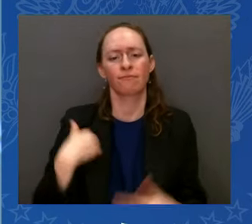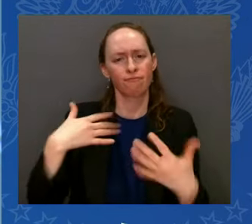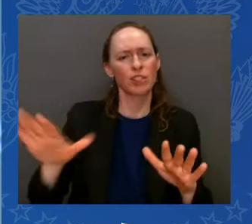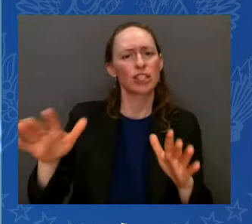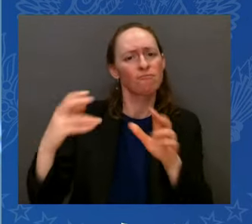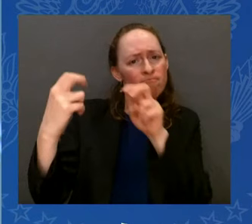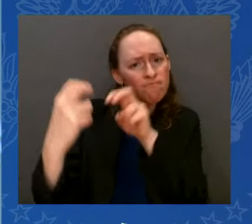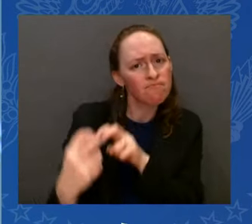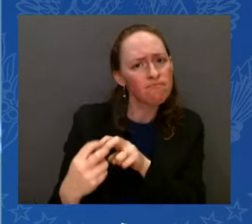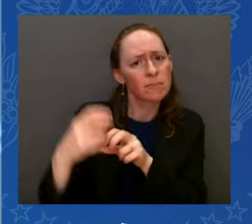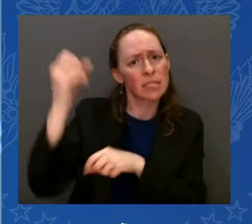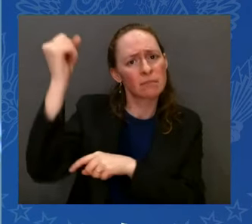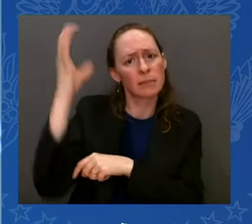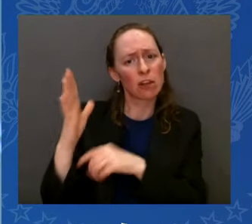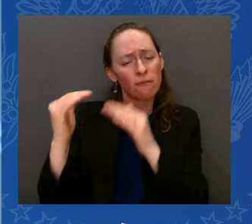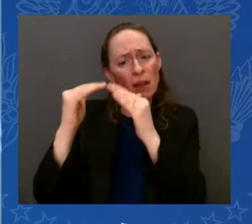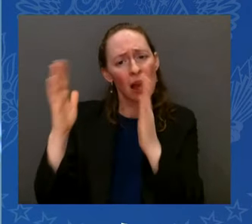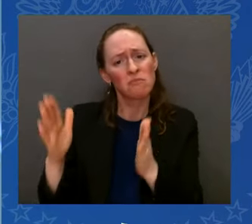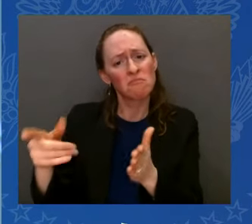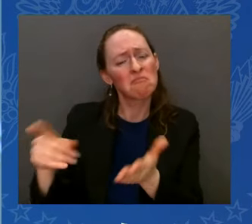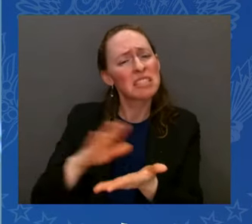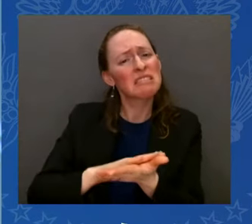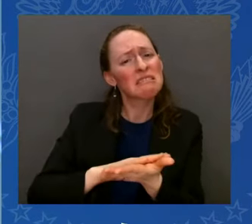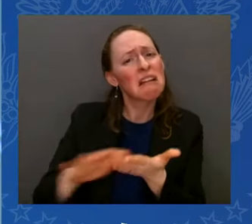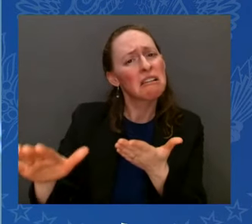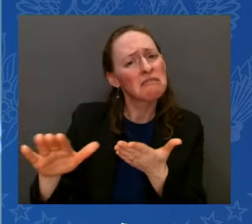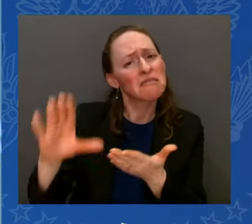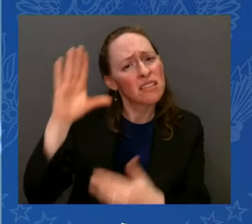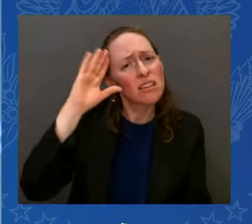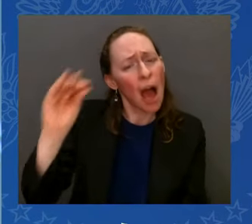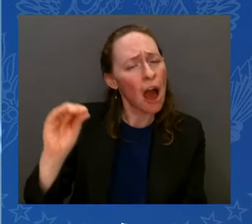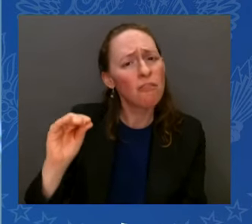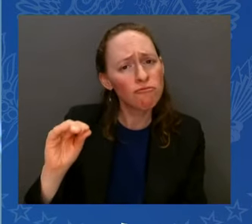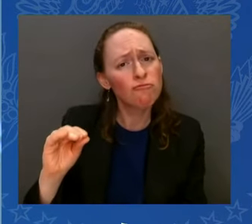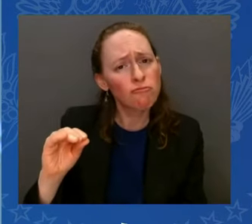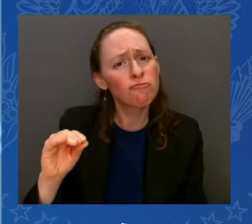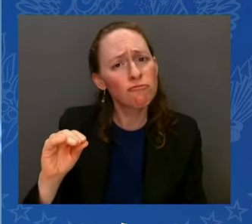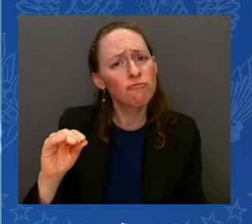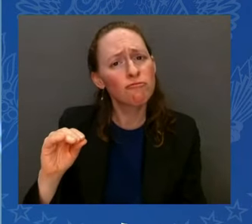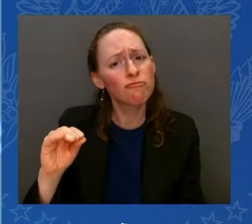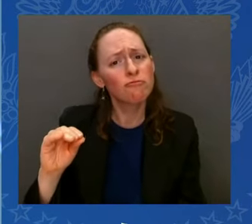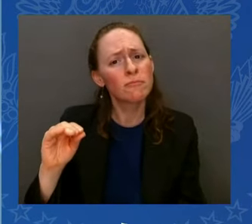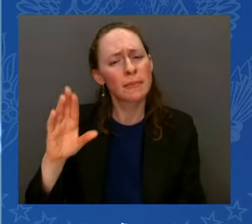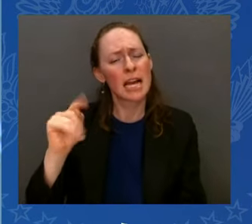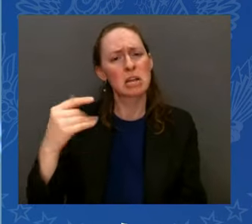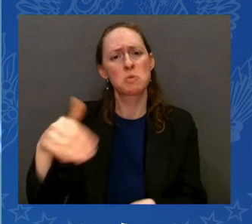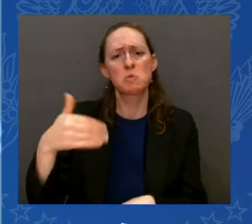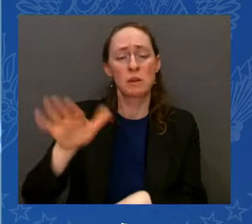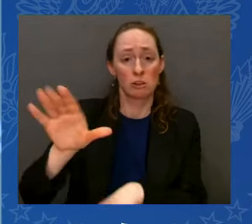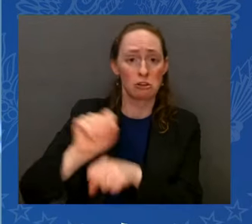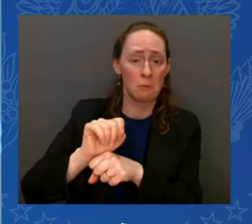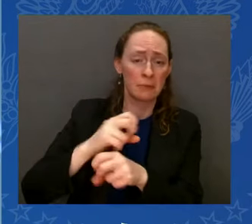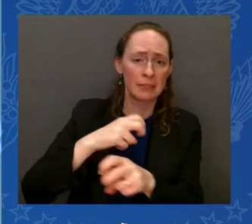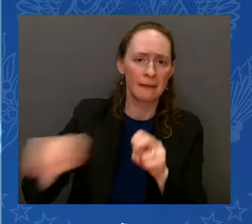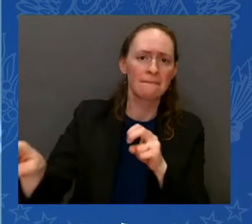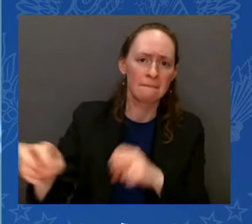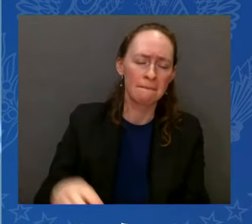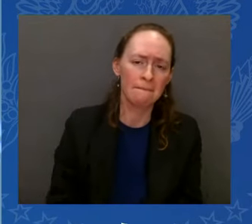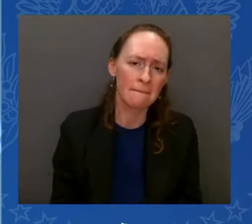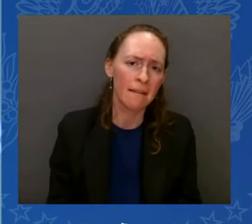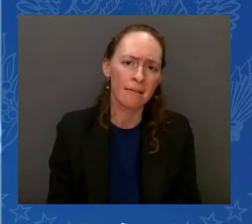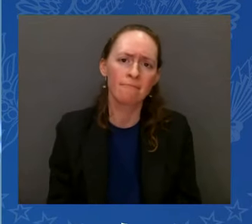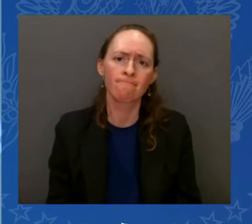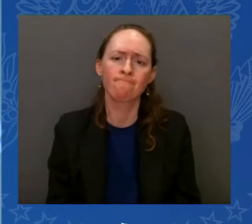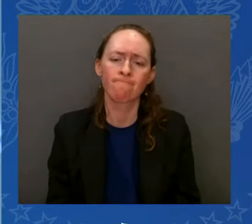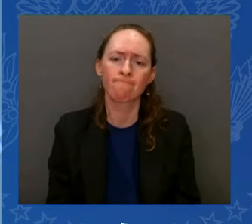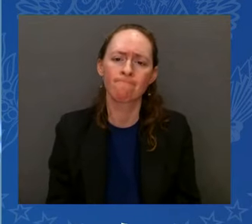it real clear to me what he wants to do. He says he's not going to raise taxes at all on anybody, and he just wants to cut programs.